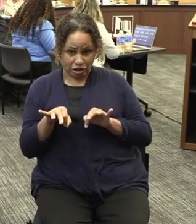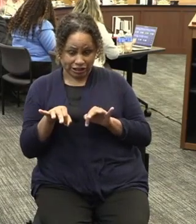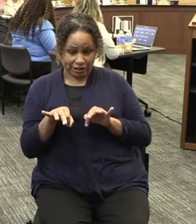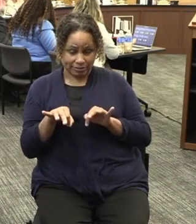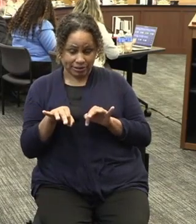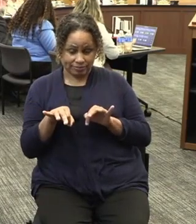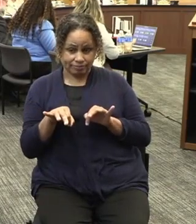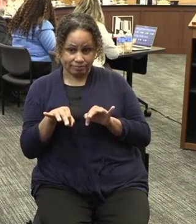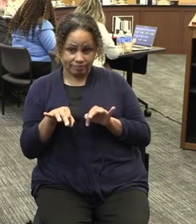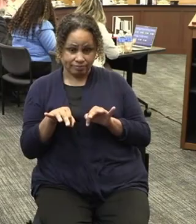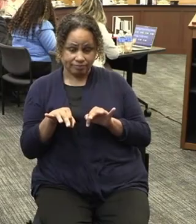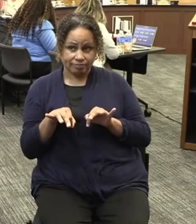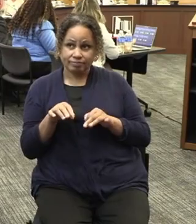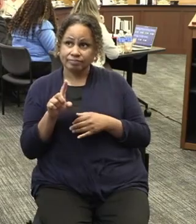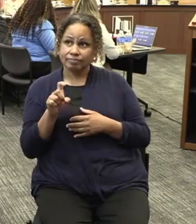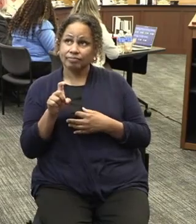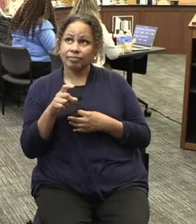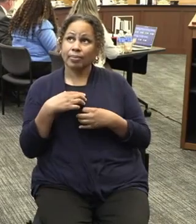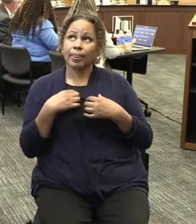says.